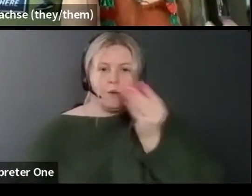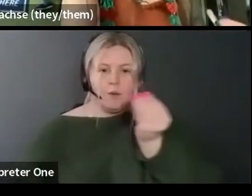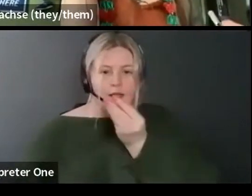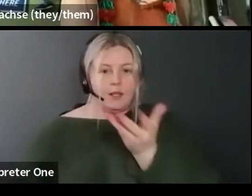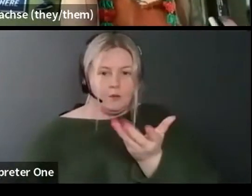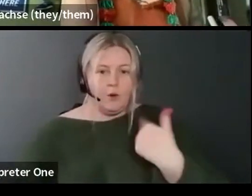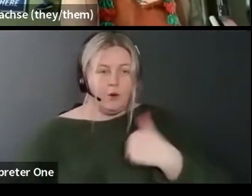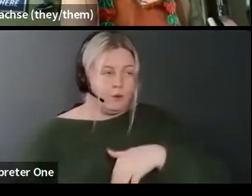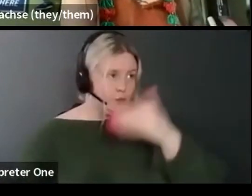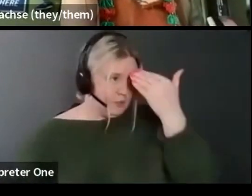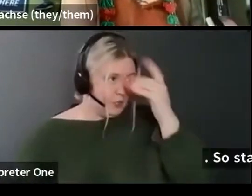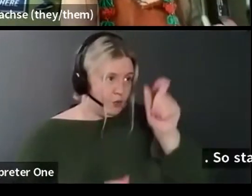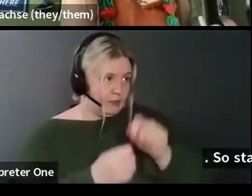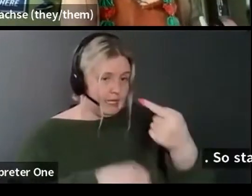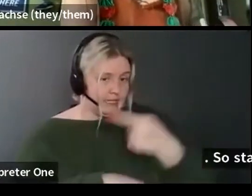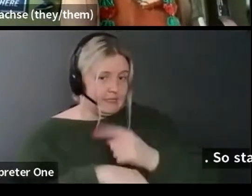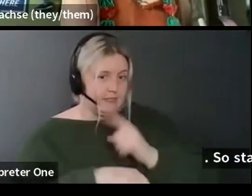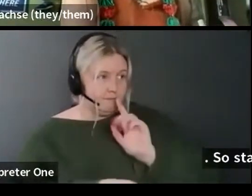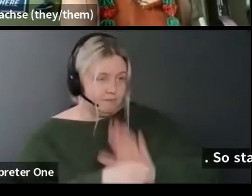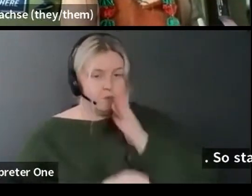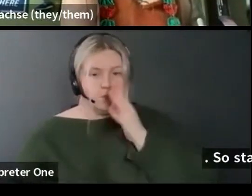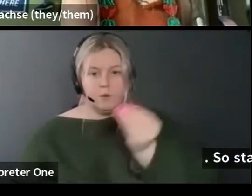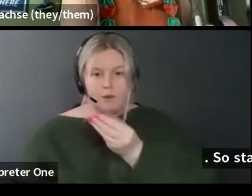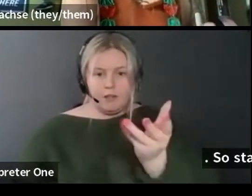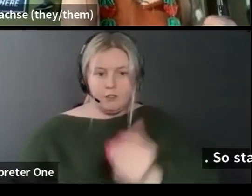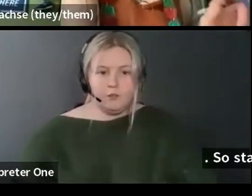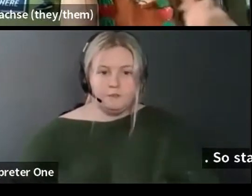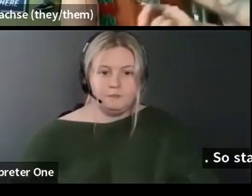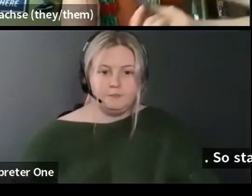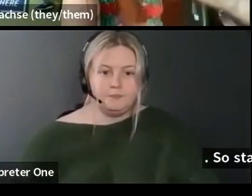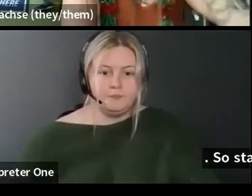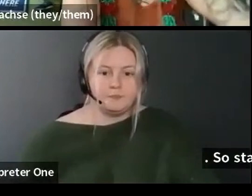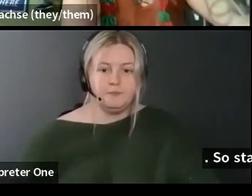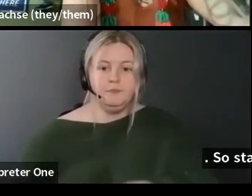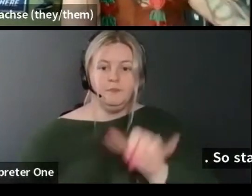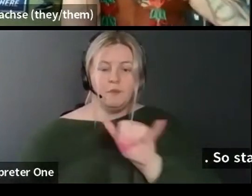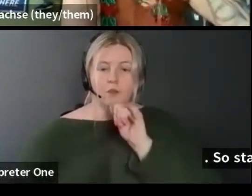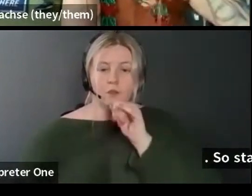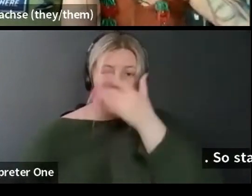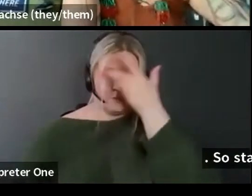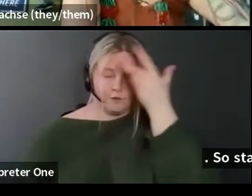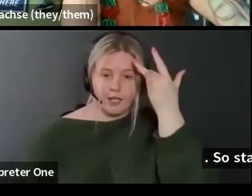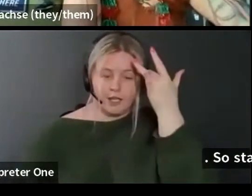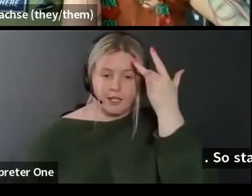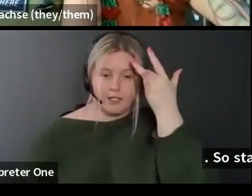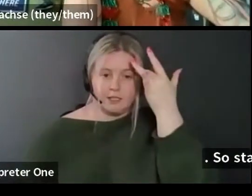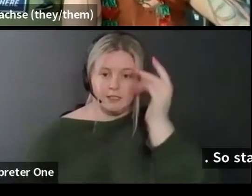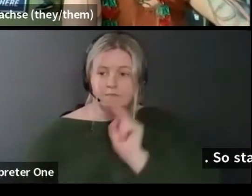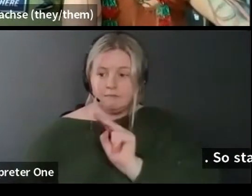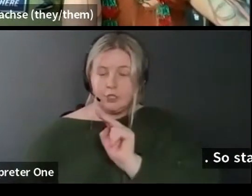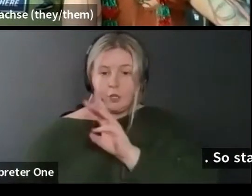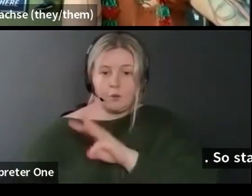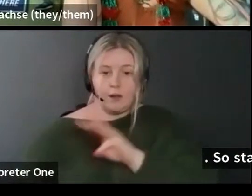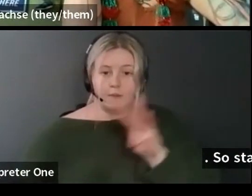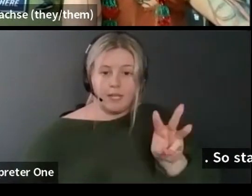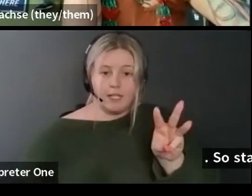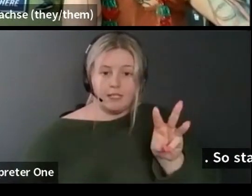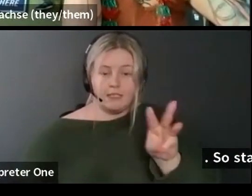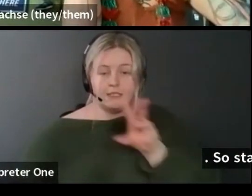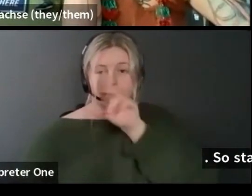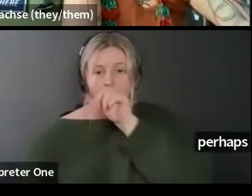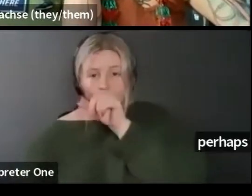have that confirmed. Meanwhile, don't forget to keep your eye on our website, our Twitter